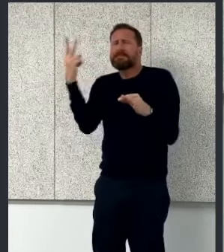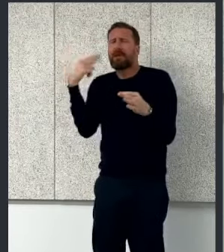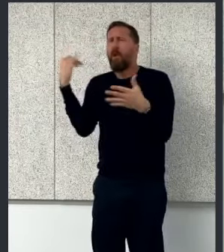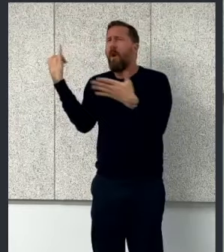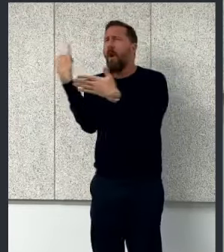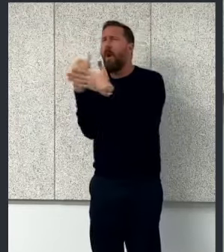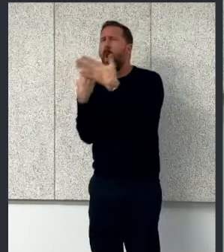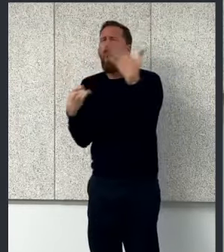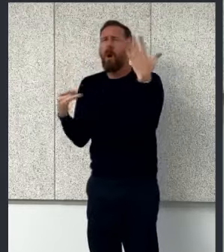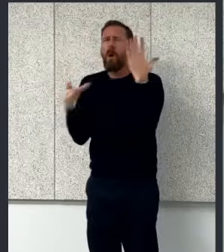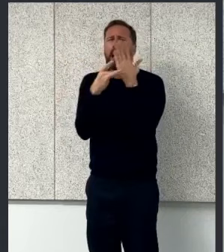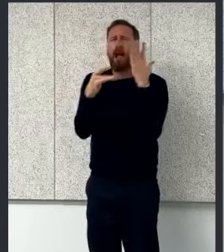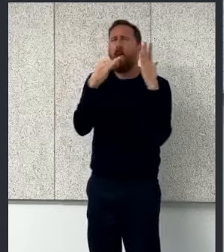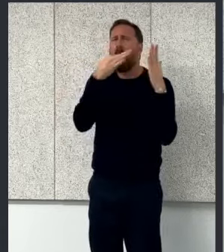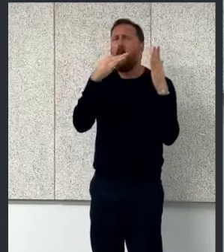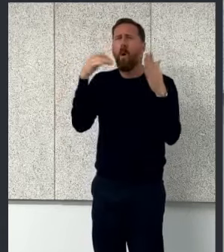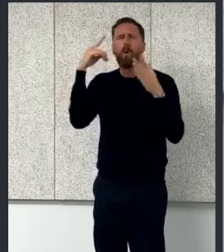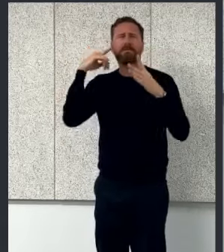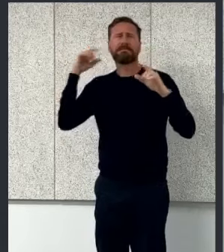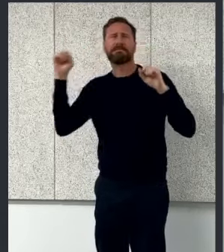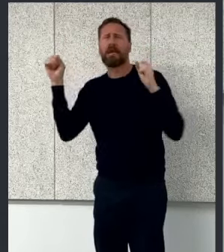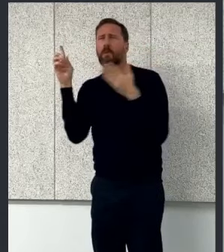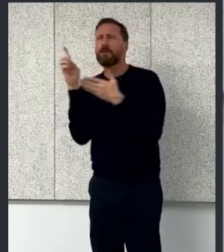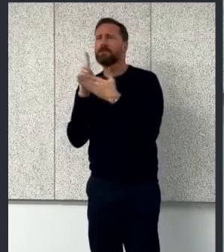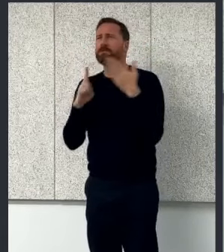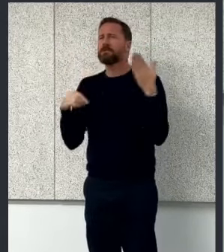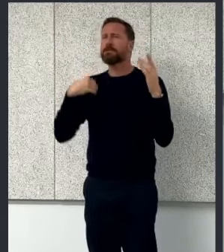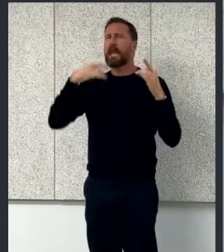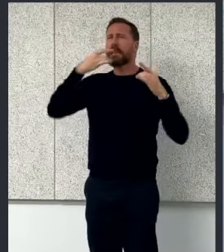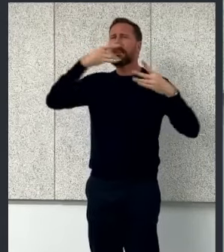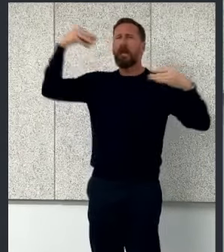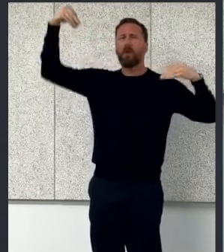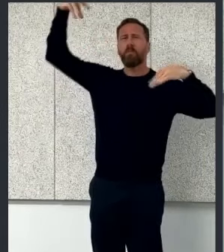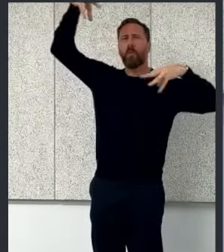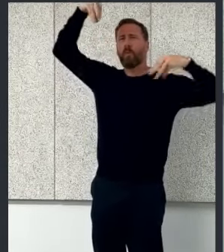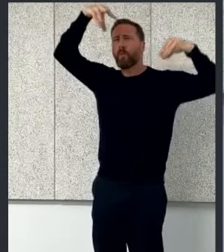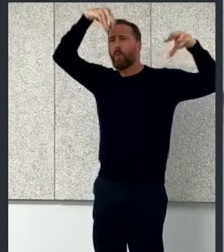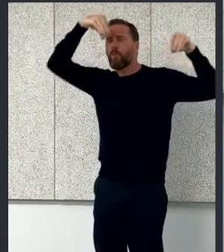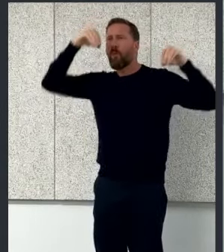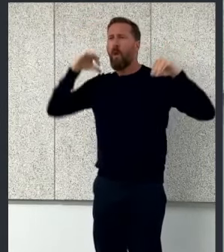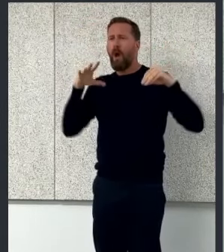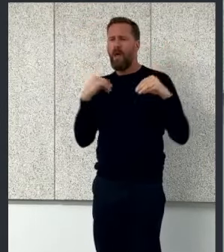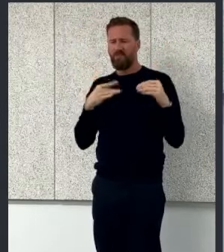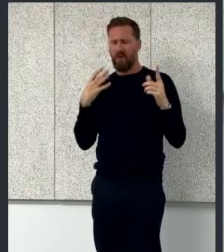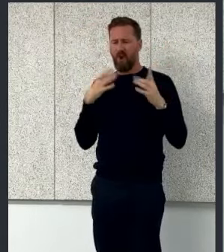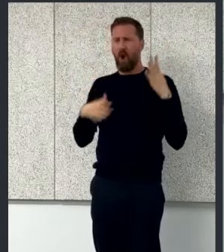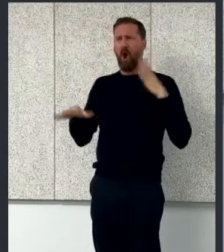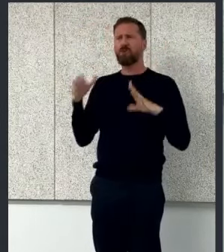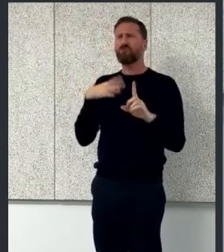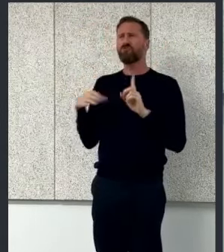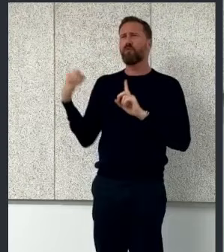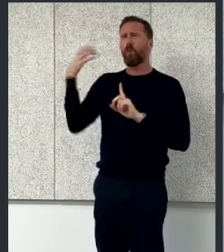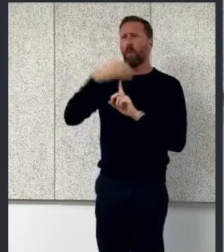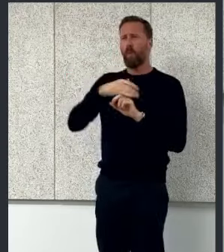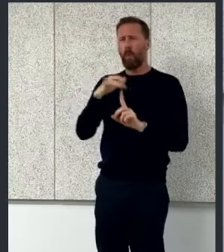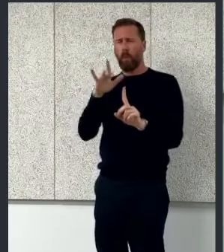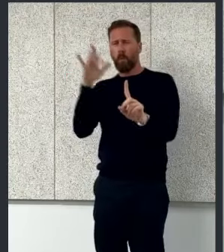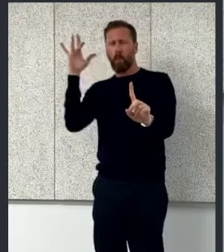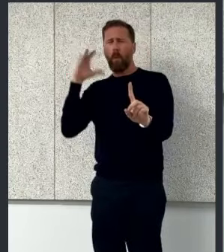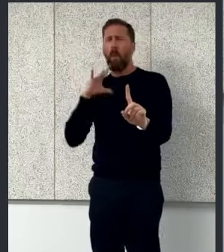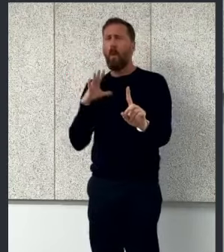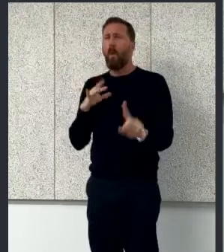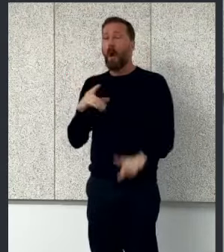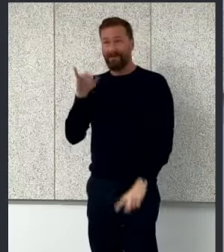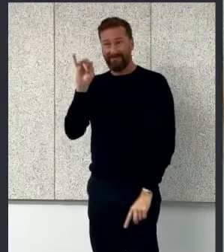and in every prop and in the costumes. And that show, that quiet little show, which really didn't come out with a